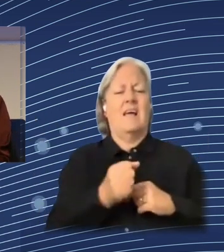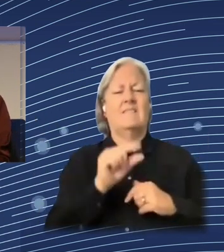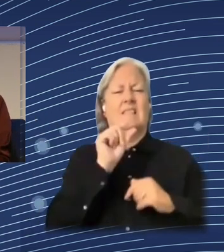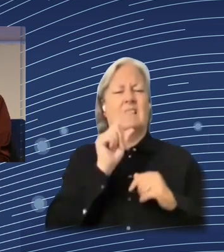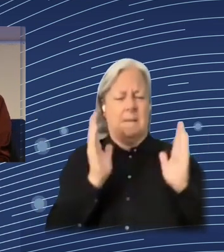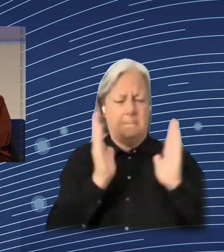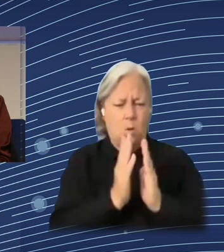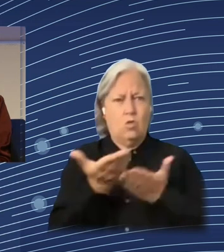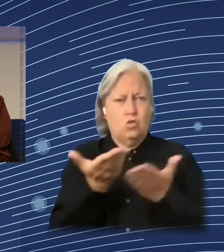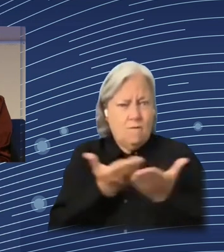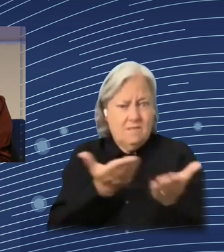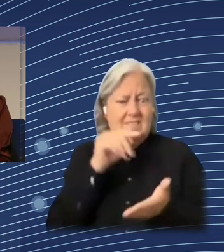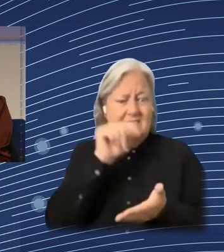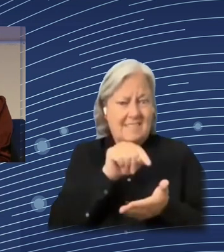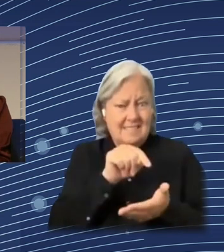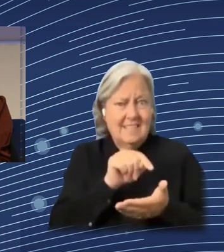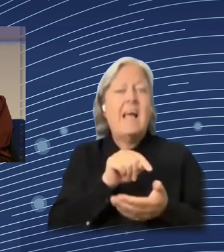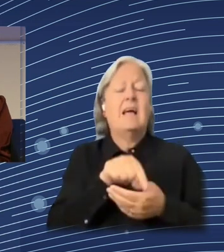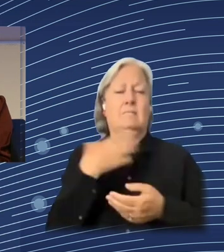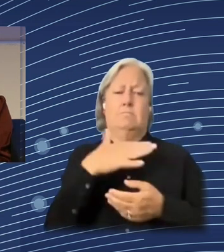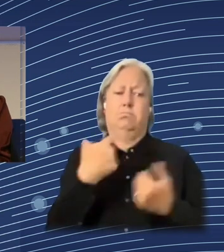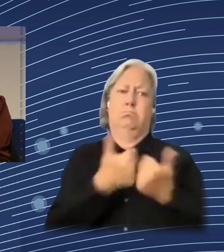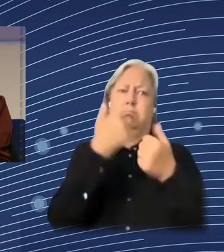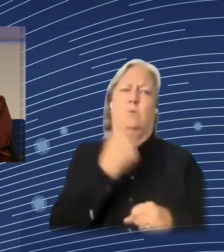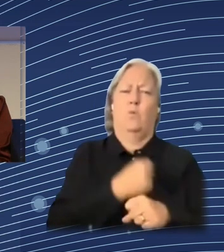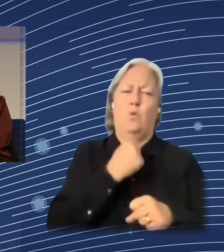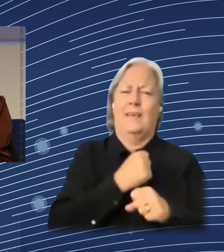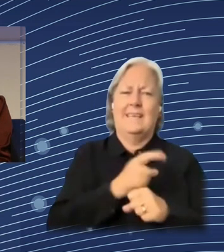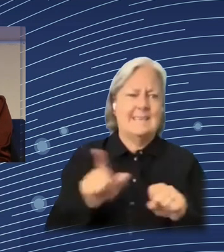that is something really challenging. But yeah, next slide.